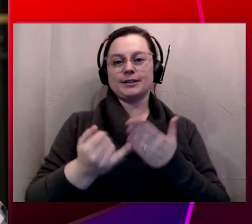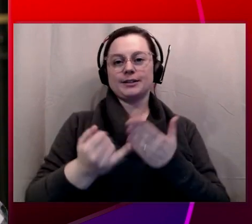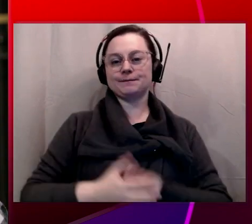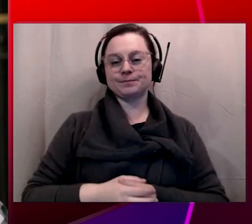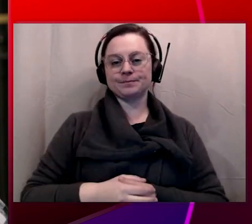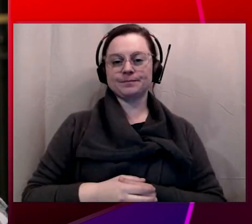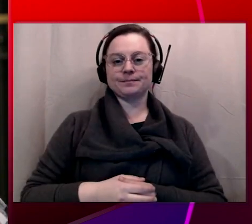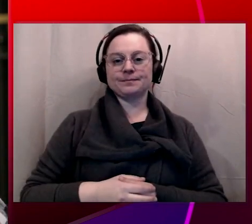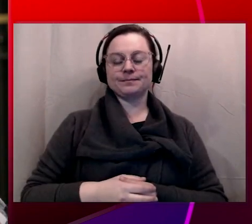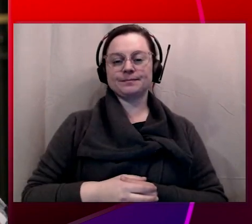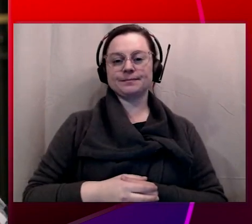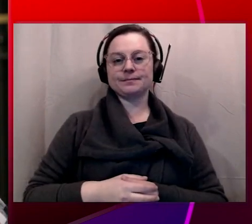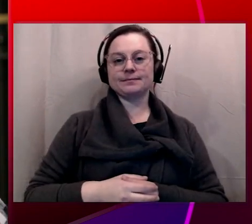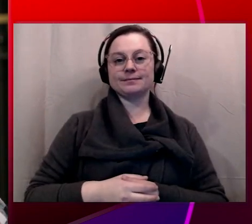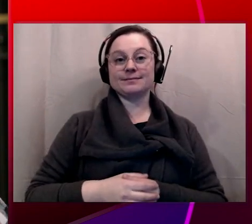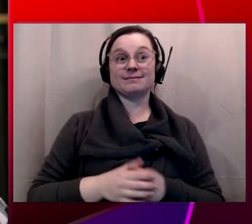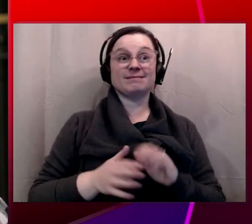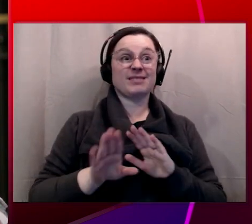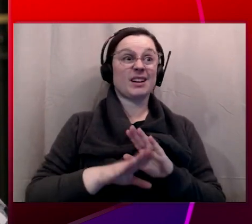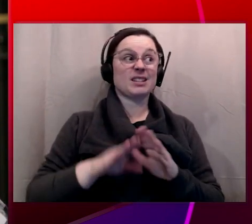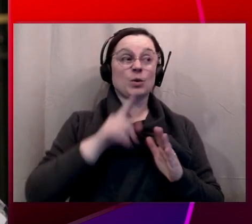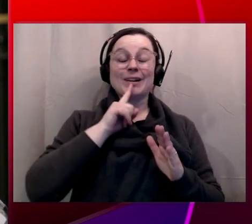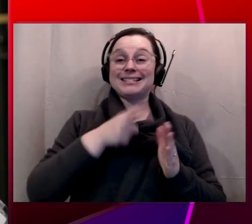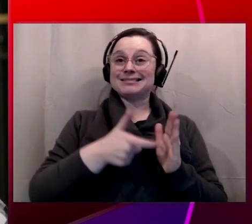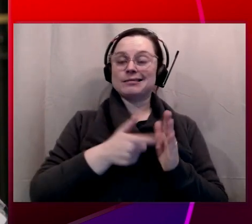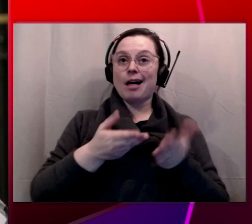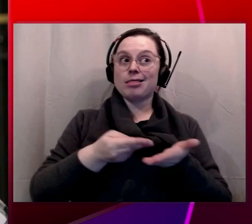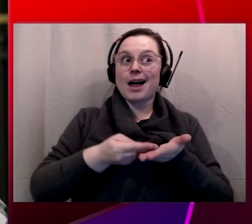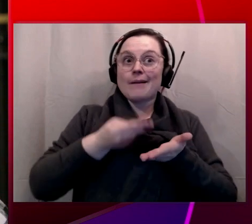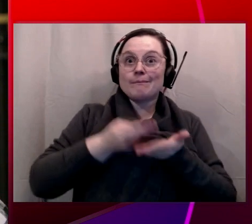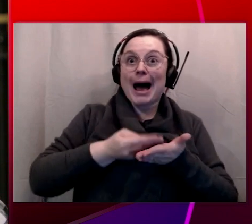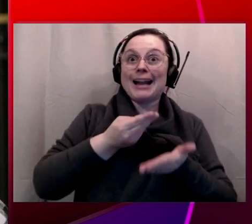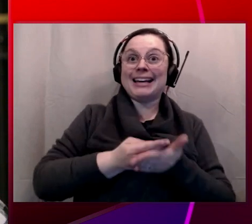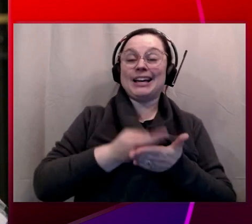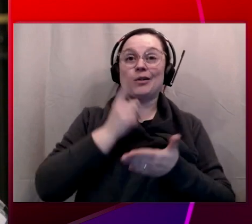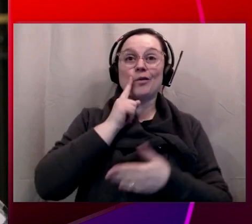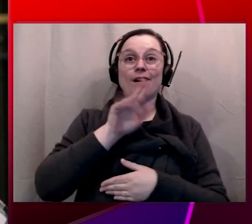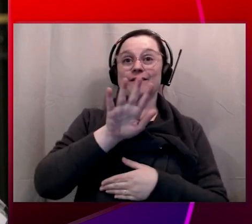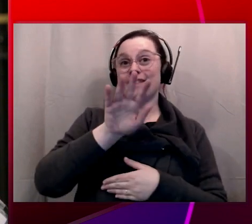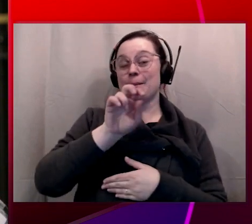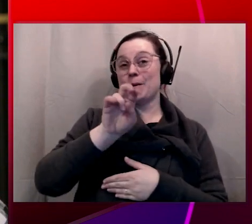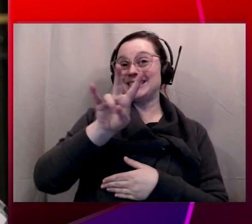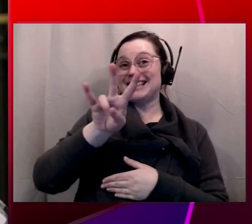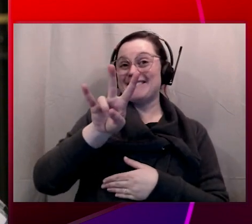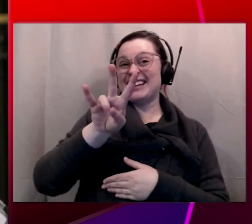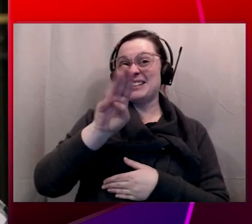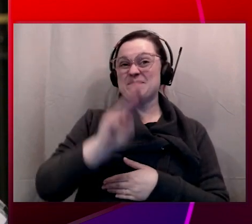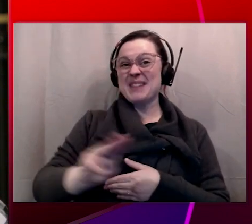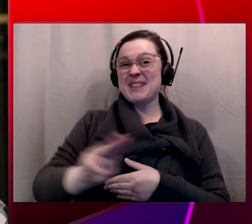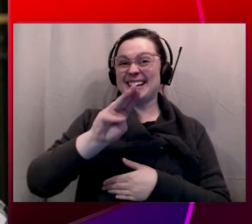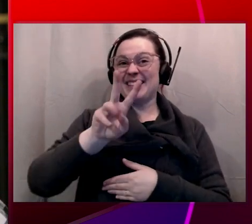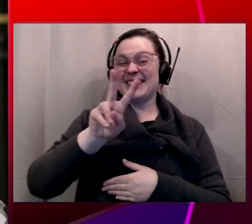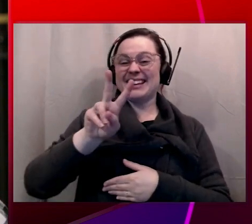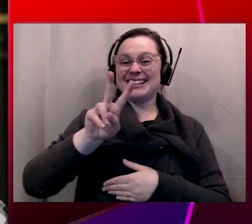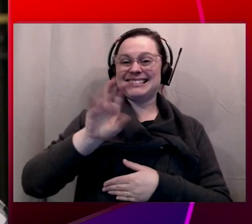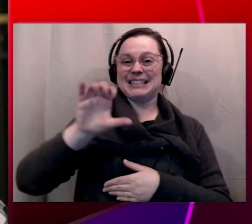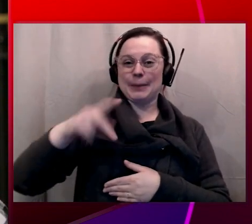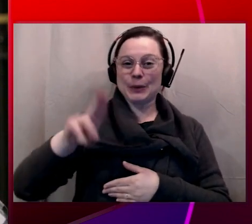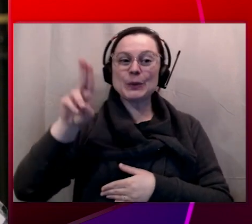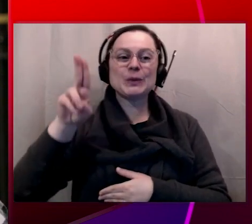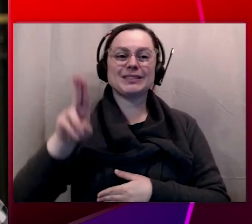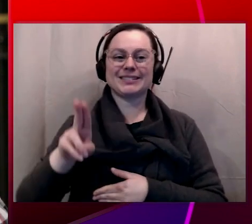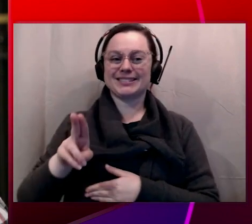Basically, it takes a lot of money to use 5.7 million vCPUs. And, No pinky? I'm trying to get you to do the